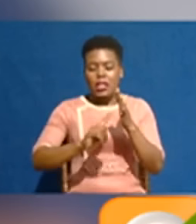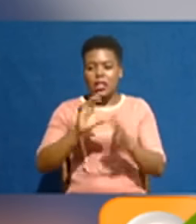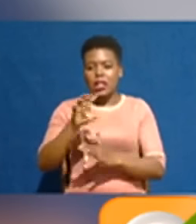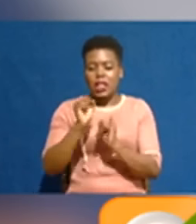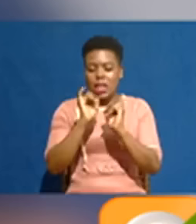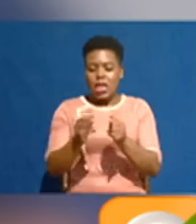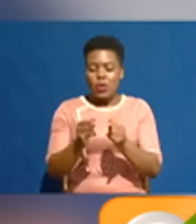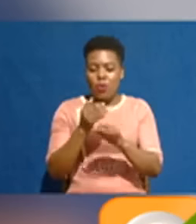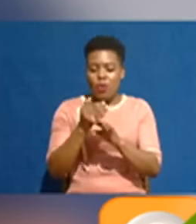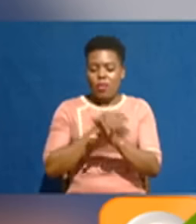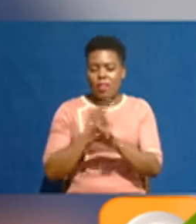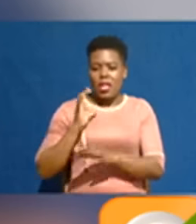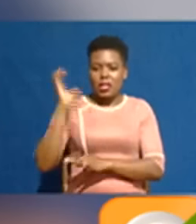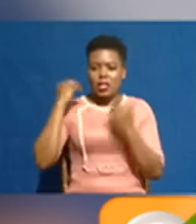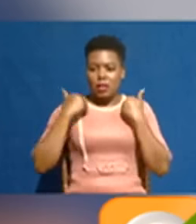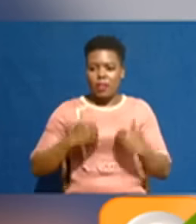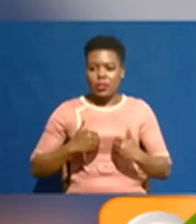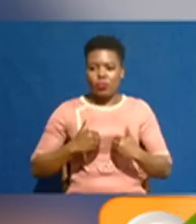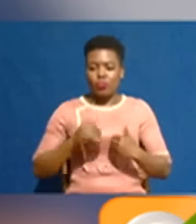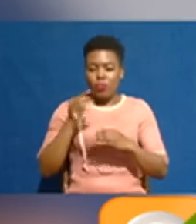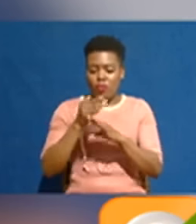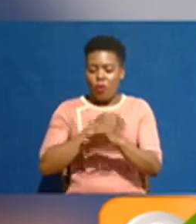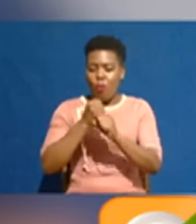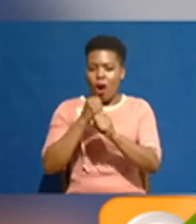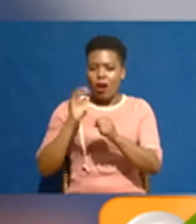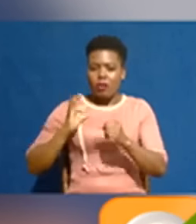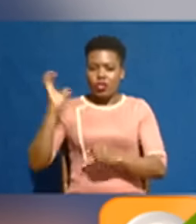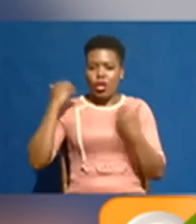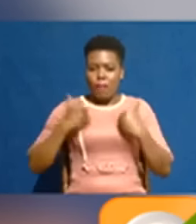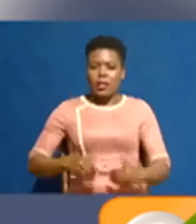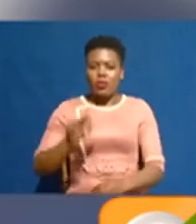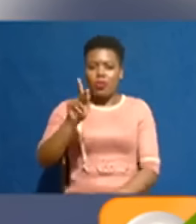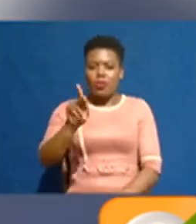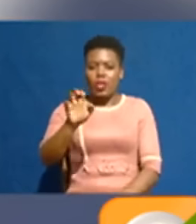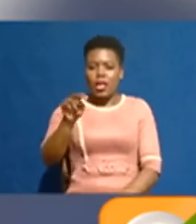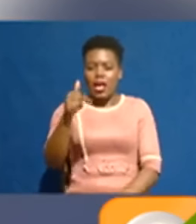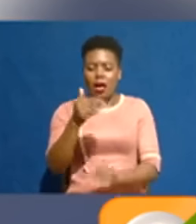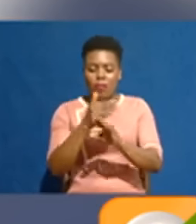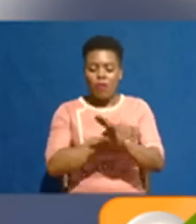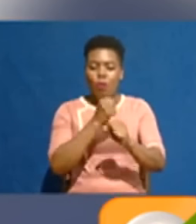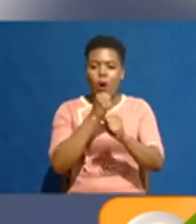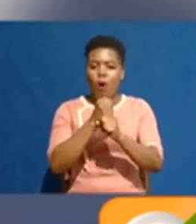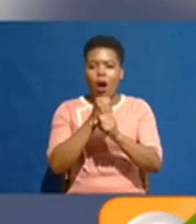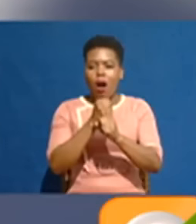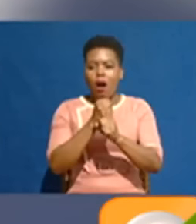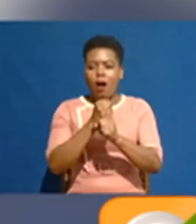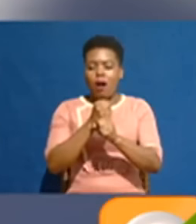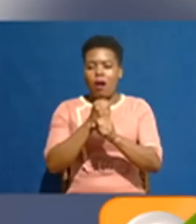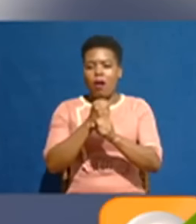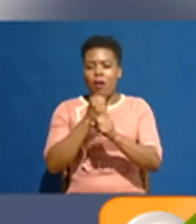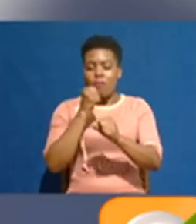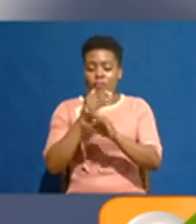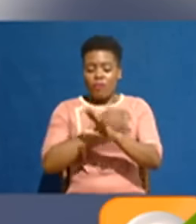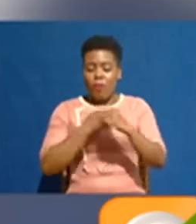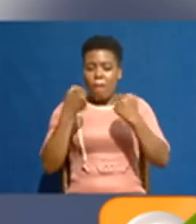The current chairman of the Kenya Electricity Generating Company was former Education CS Ezekiel Machogu's